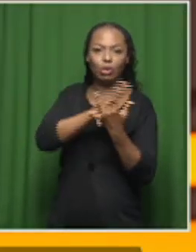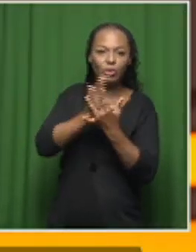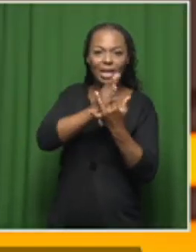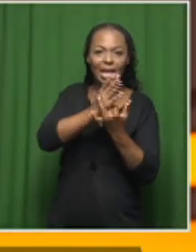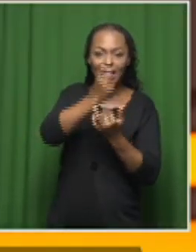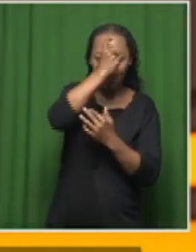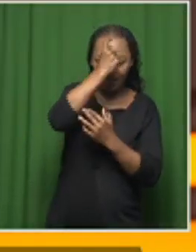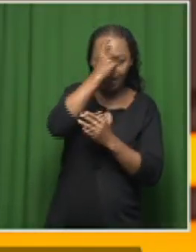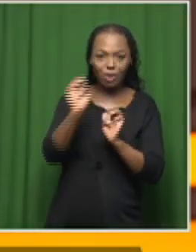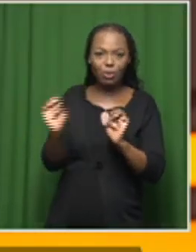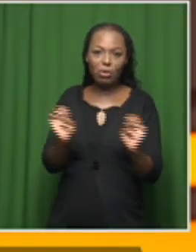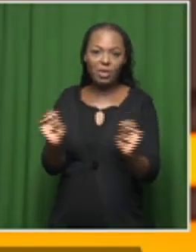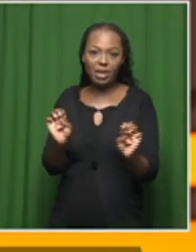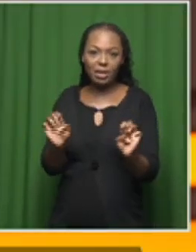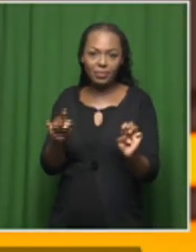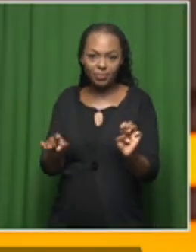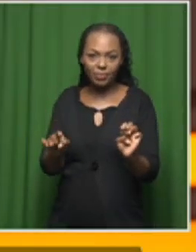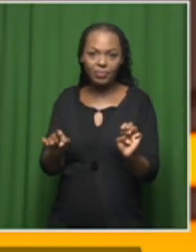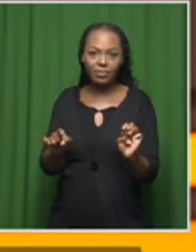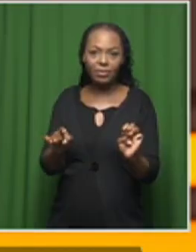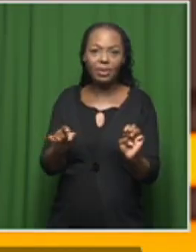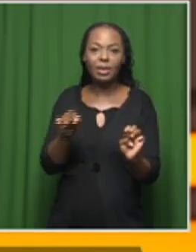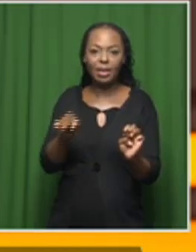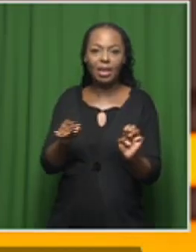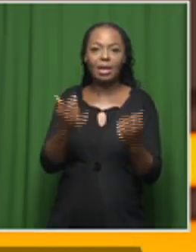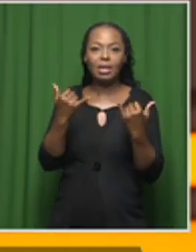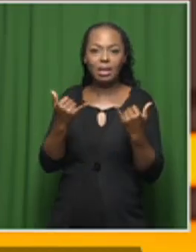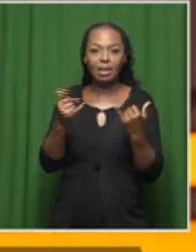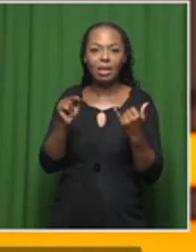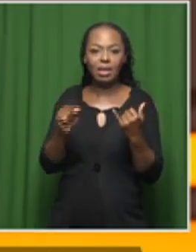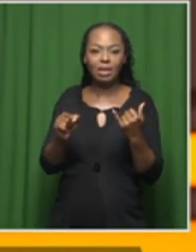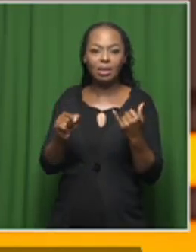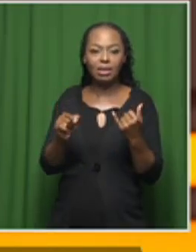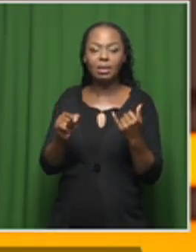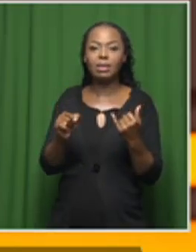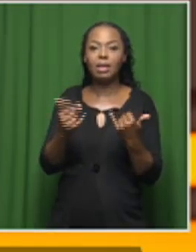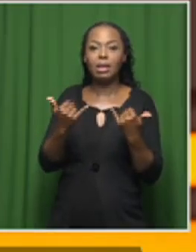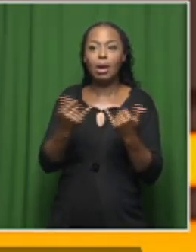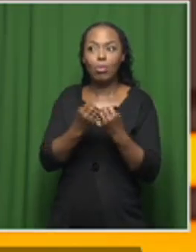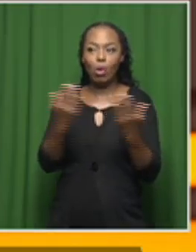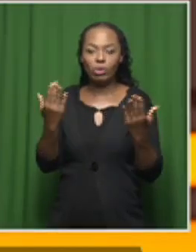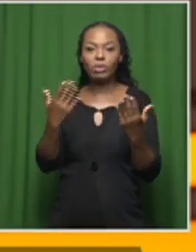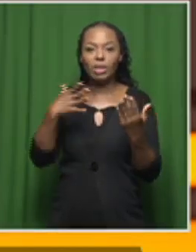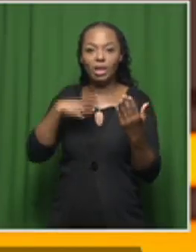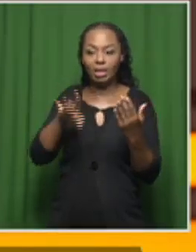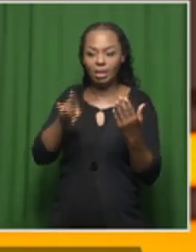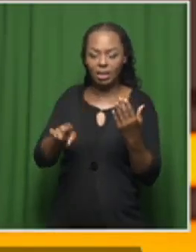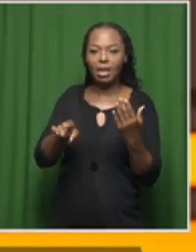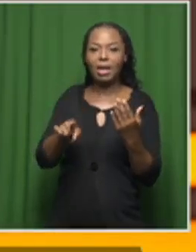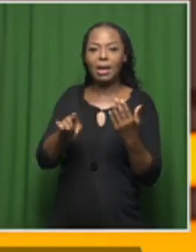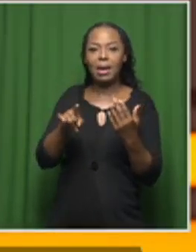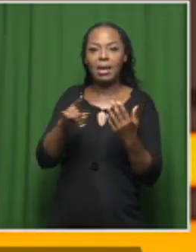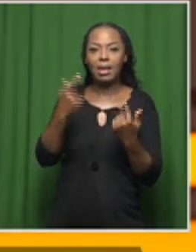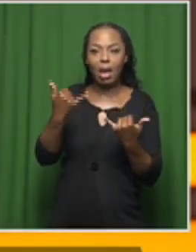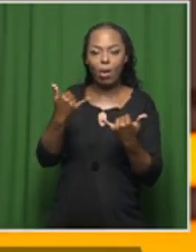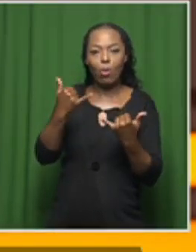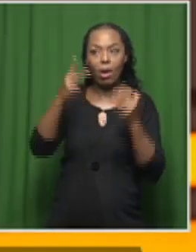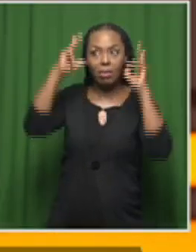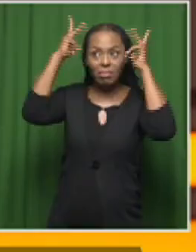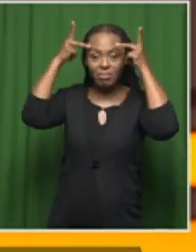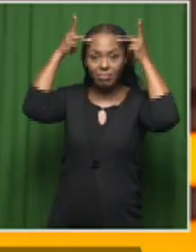Ethiopia. So Aida herself is a prisoner, an Ethiopian princess who was